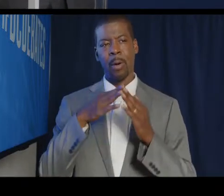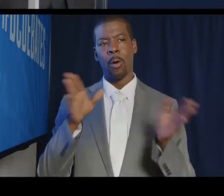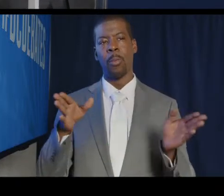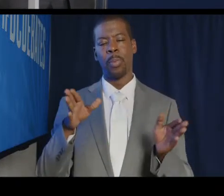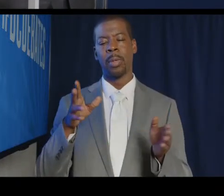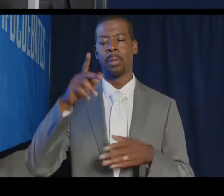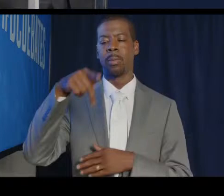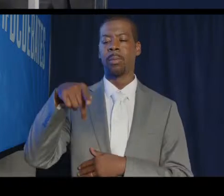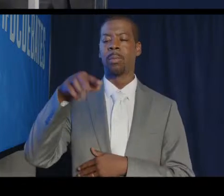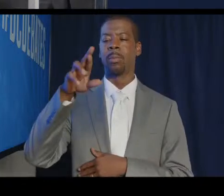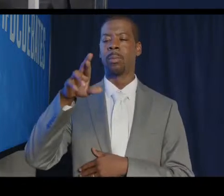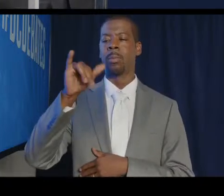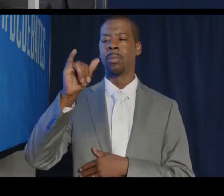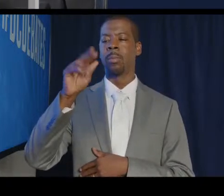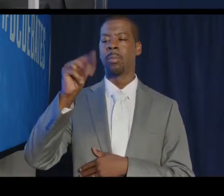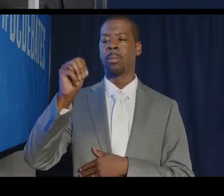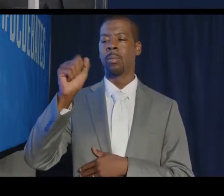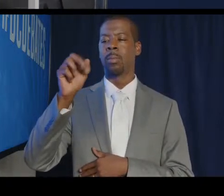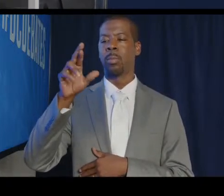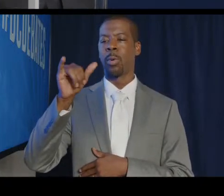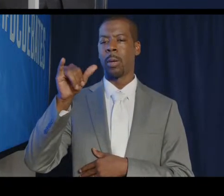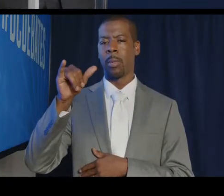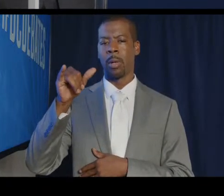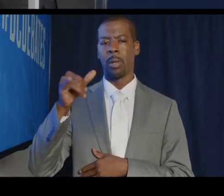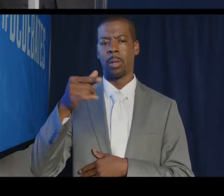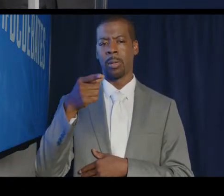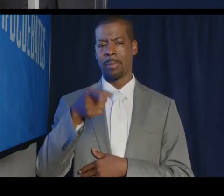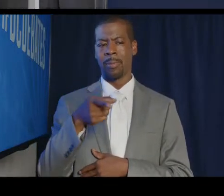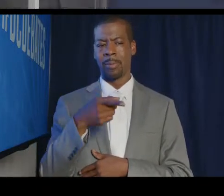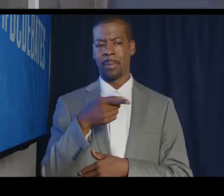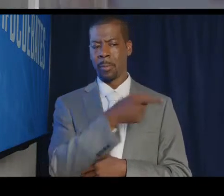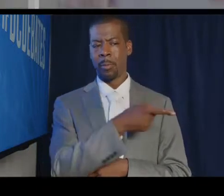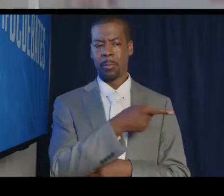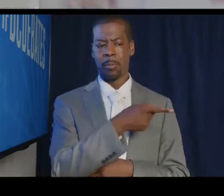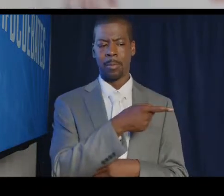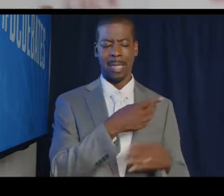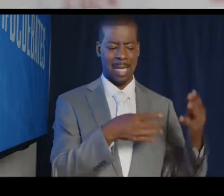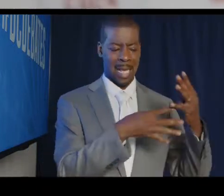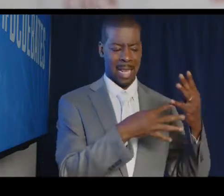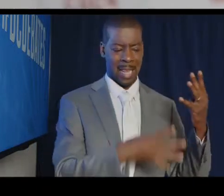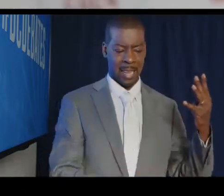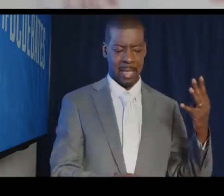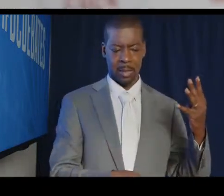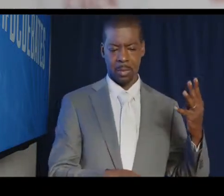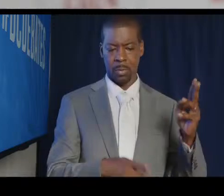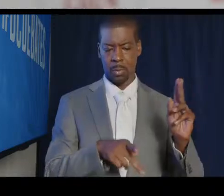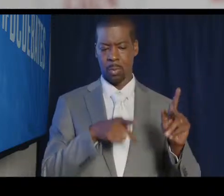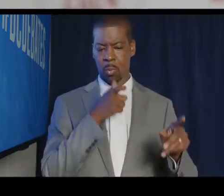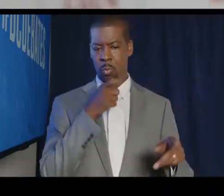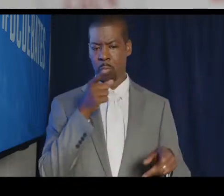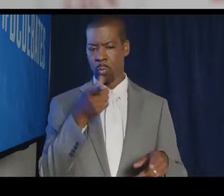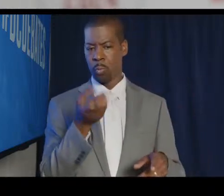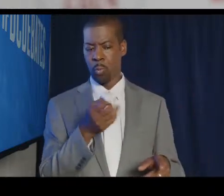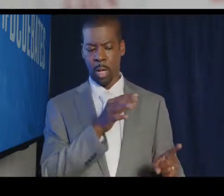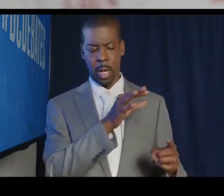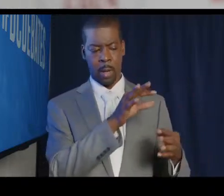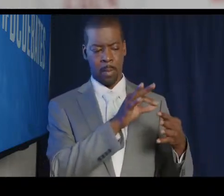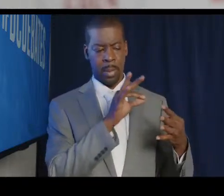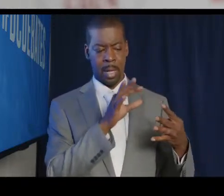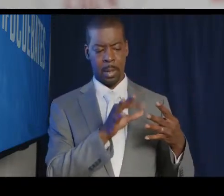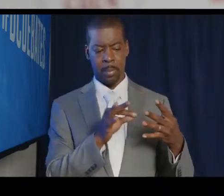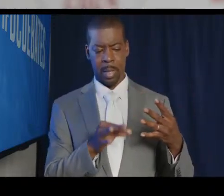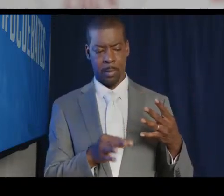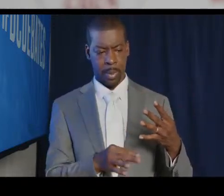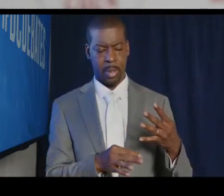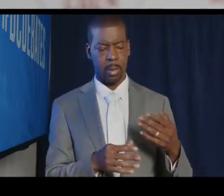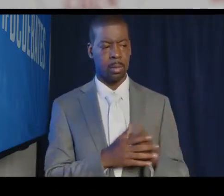in order to make sure that you're getting the candidates that you want to be able to choose, people should be able to work within their party structure to do whatever that